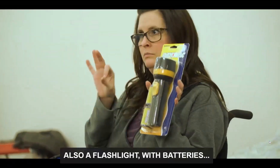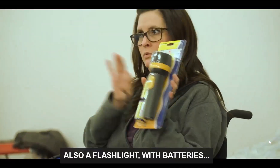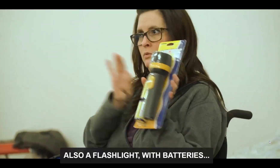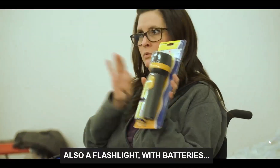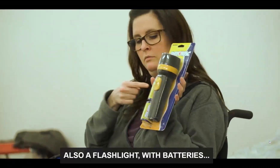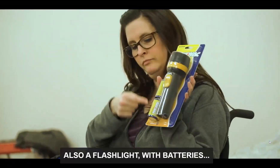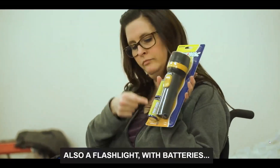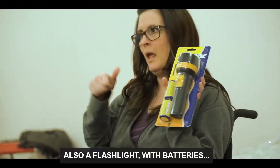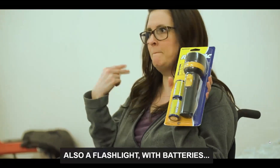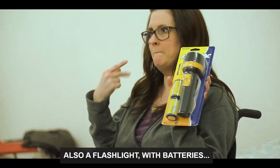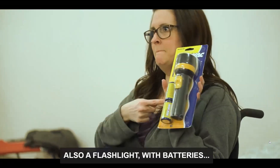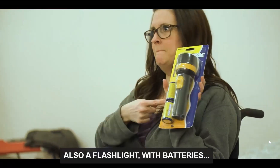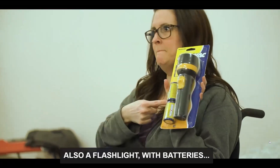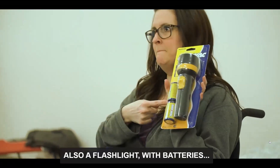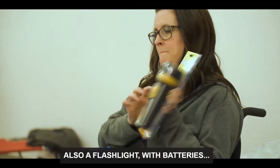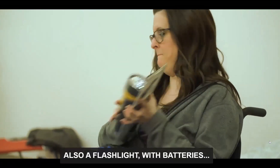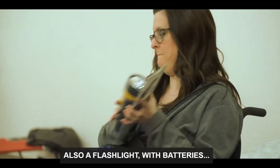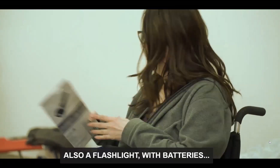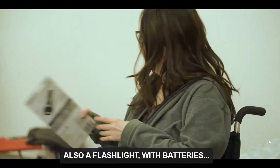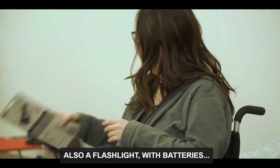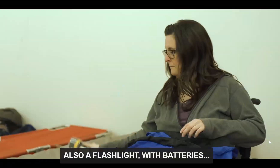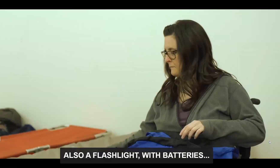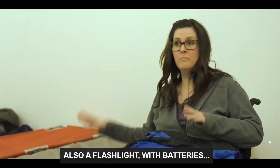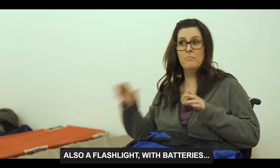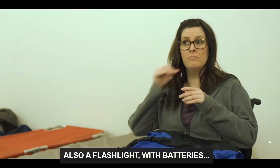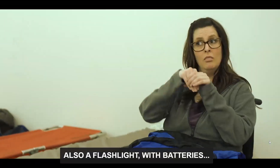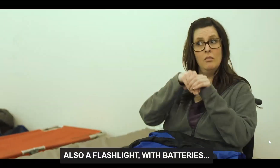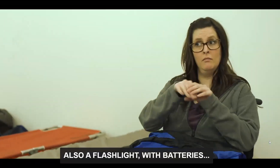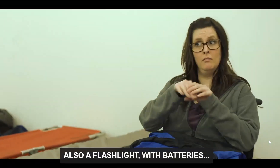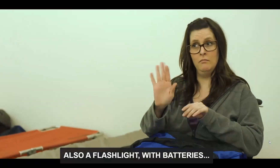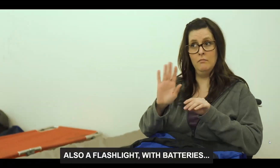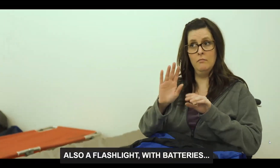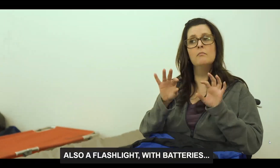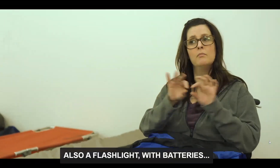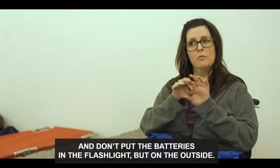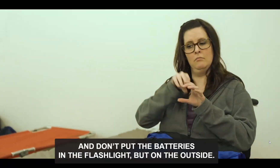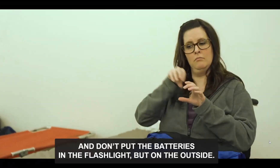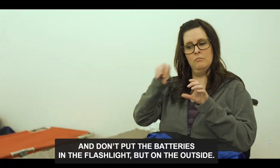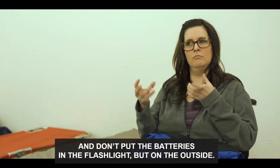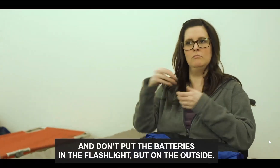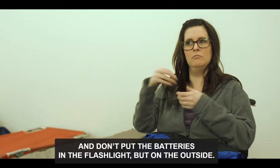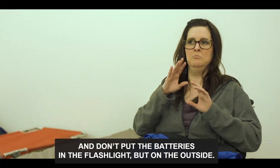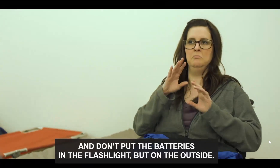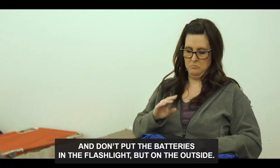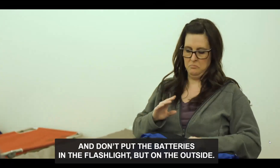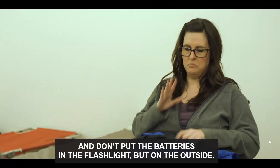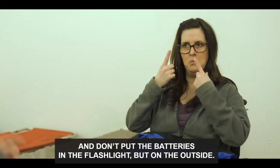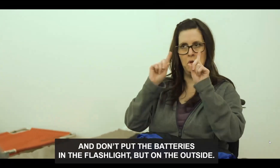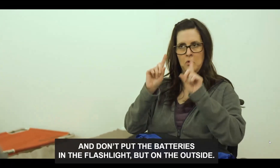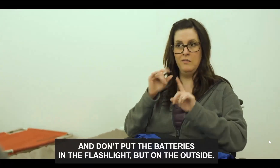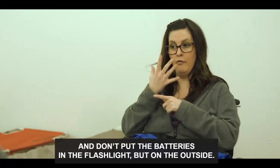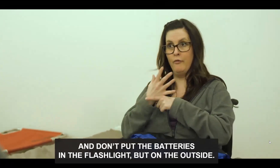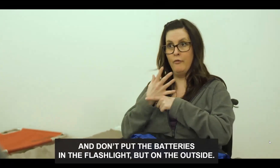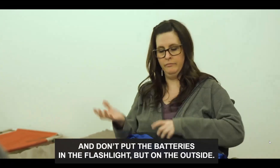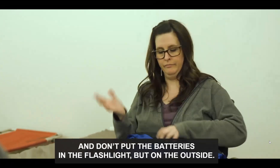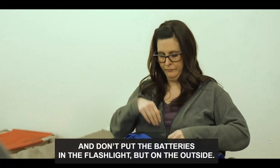Also, a flashlight with batteries, and don't put the batteries in the flashlight, but on the outside.